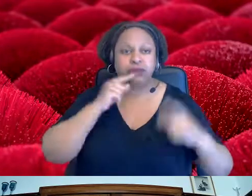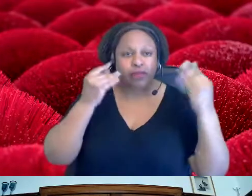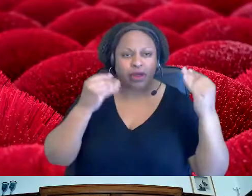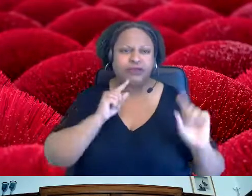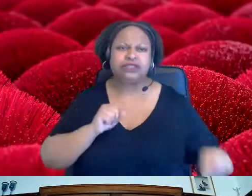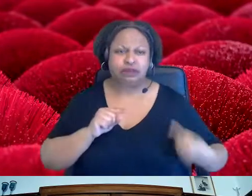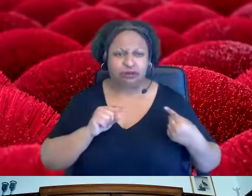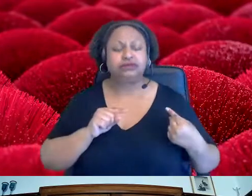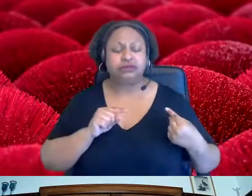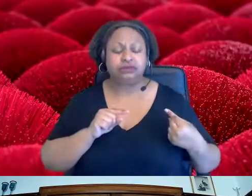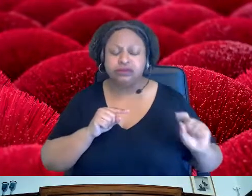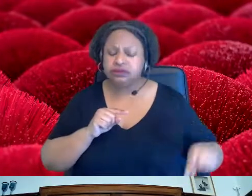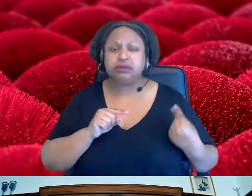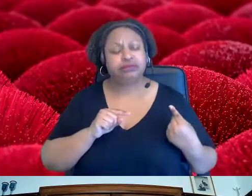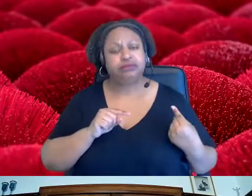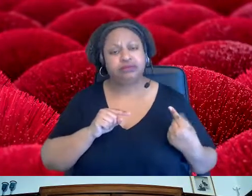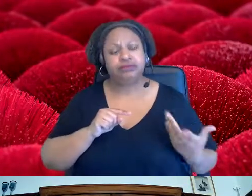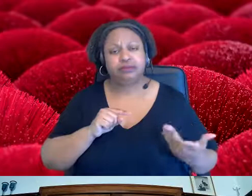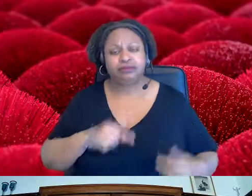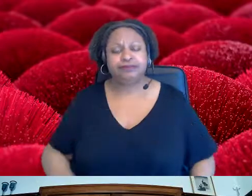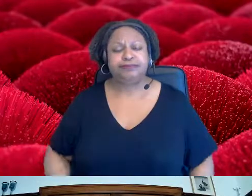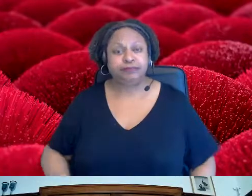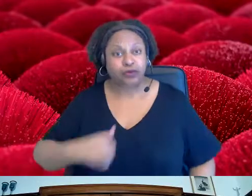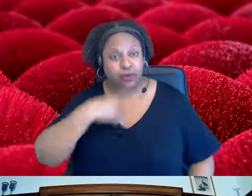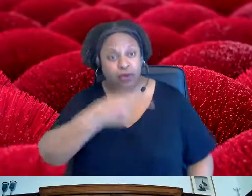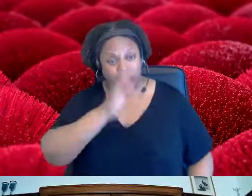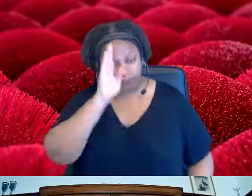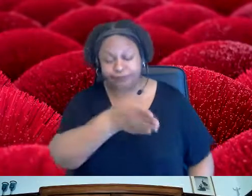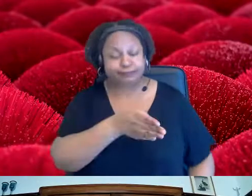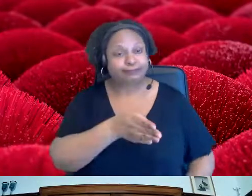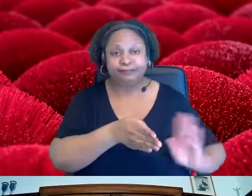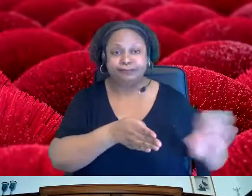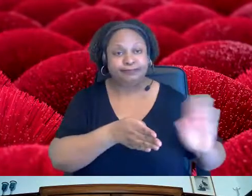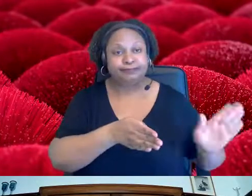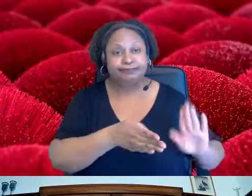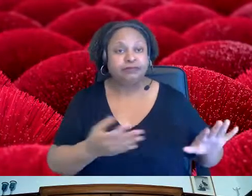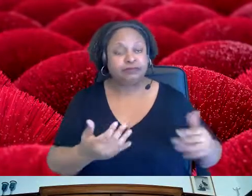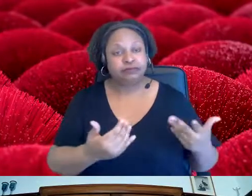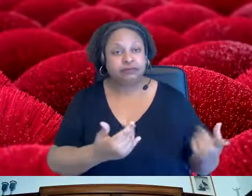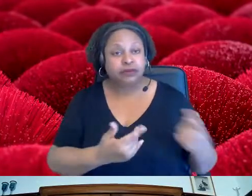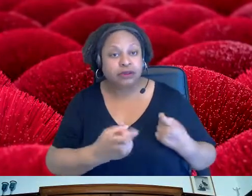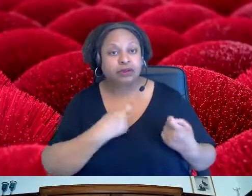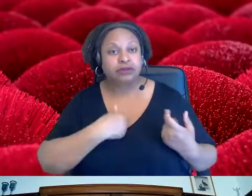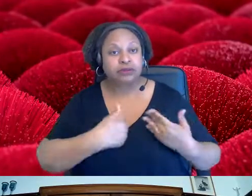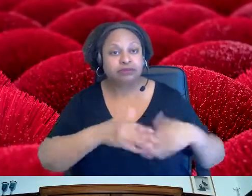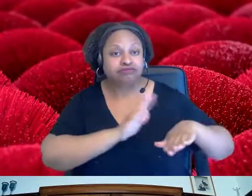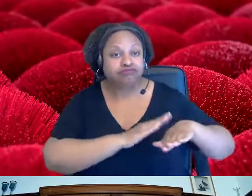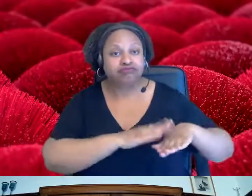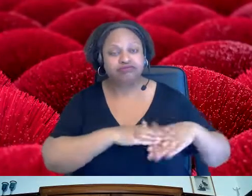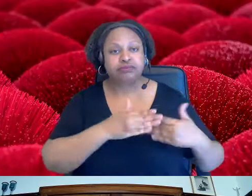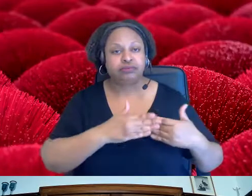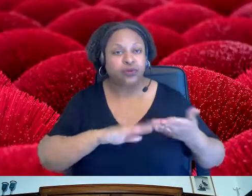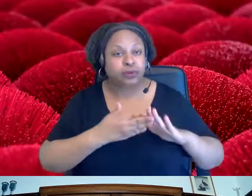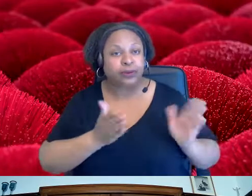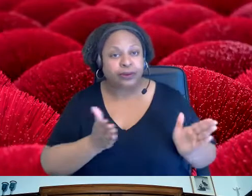insulting, actually, so I told them so. But a lot of people have